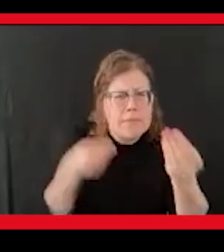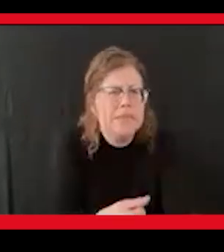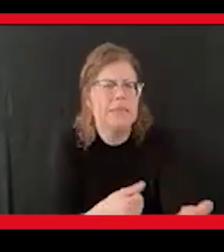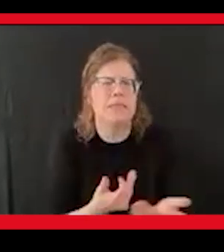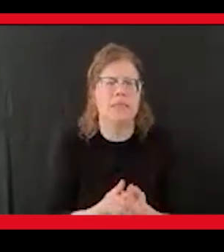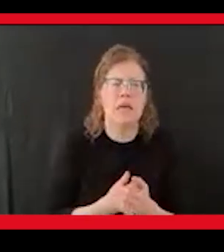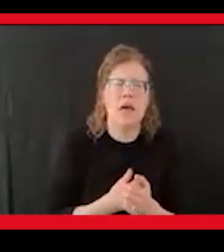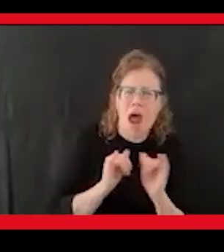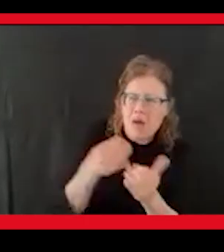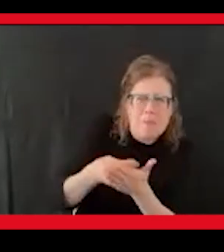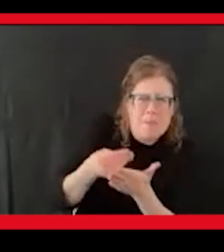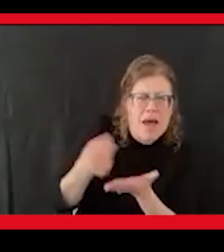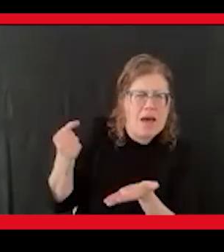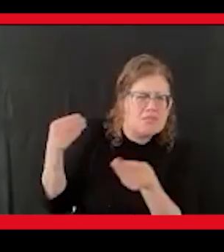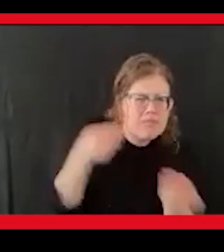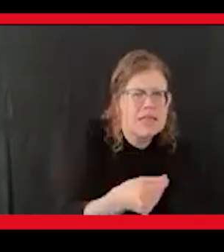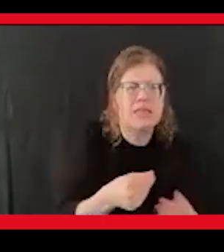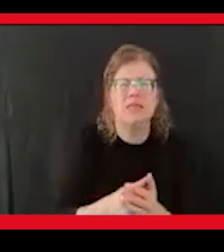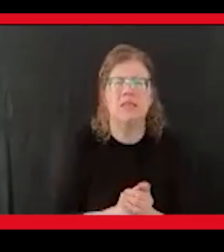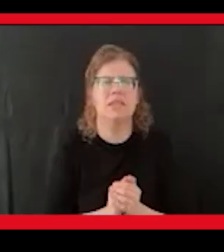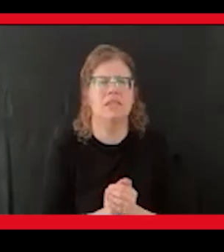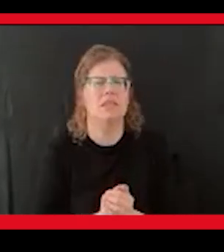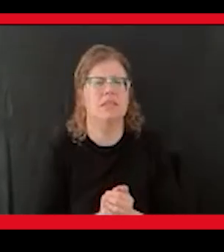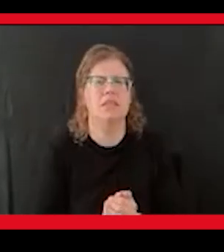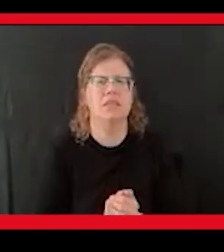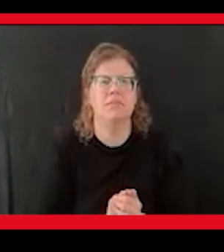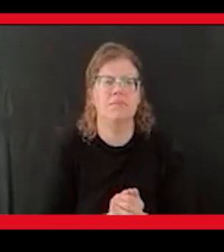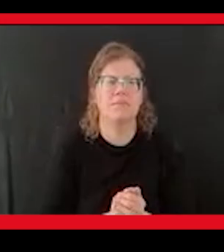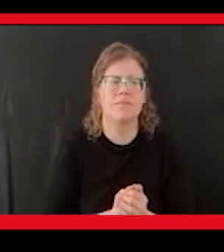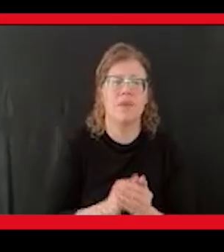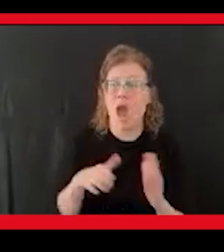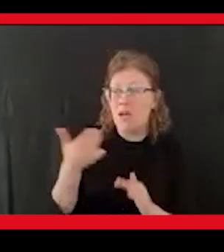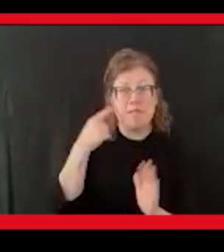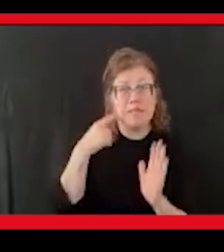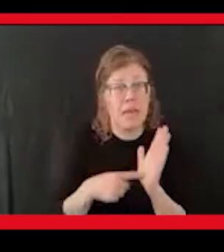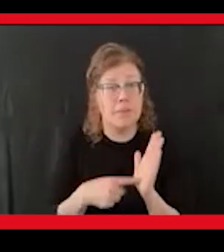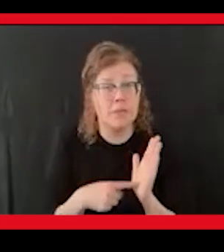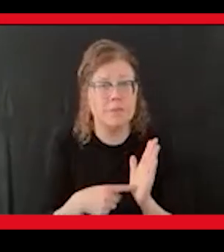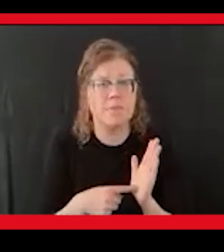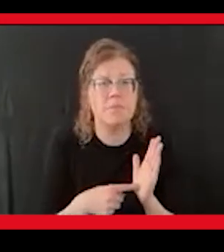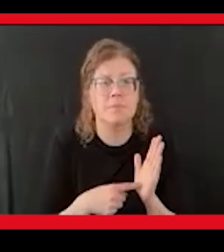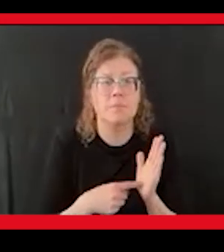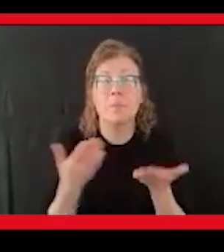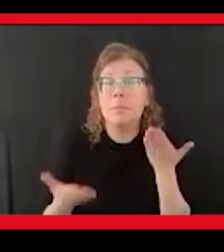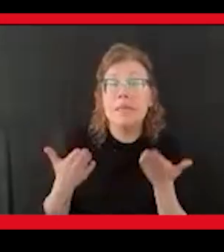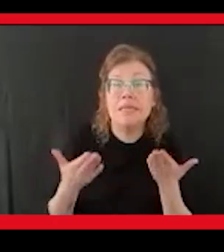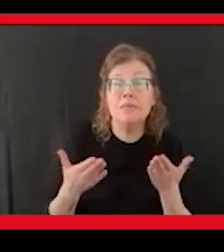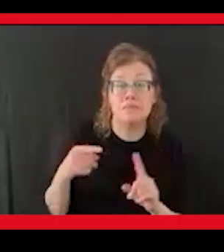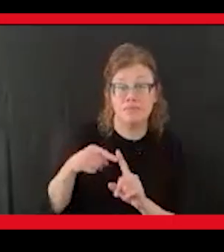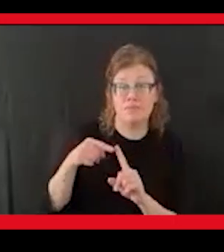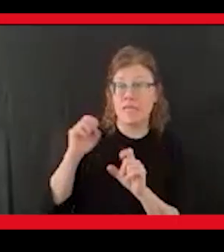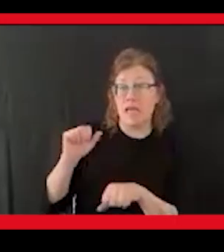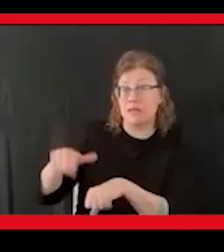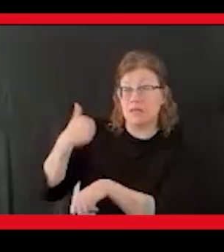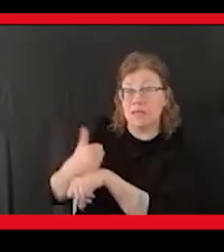Another example would be if your project is about developing a new emerging artist residency, you can share